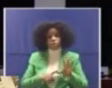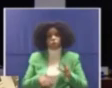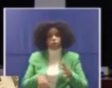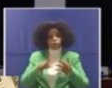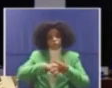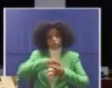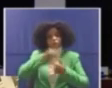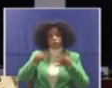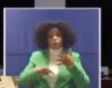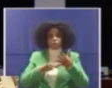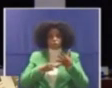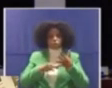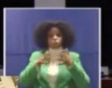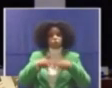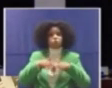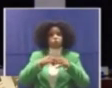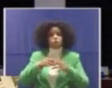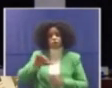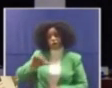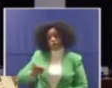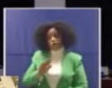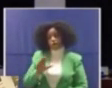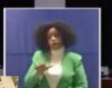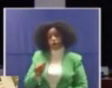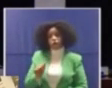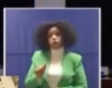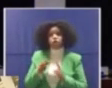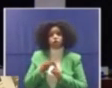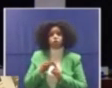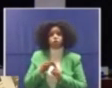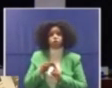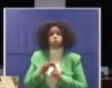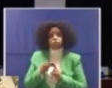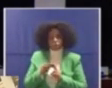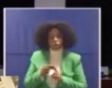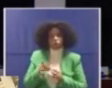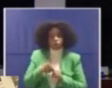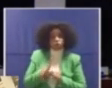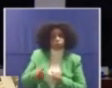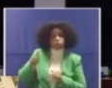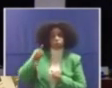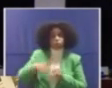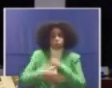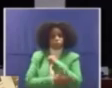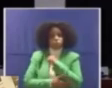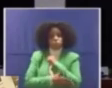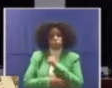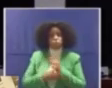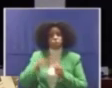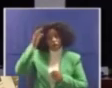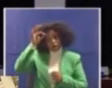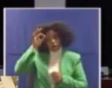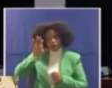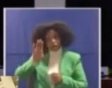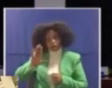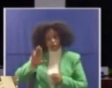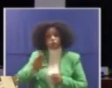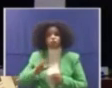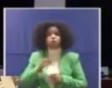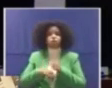was established by the African Union Assembly of Heads of States and Government in 2015 to